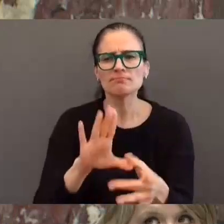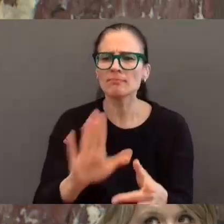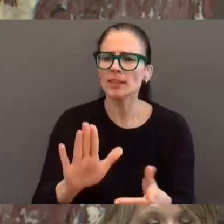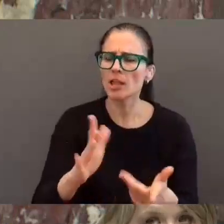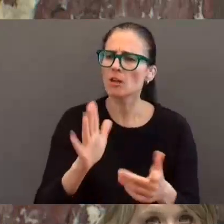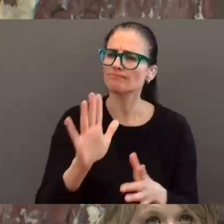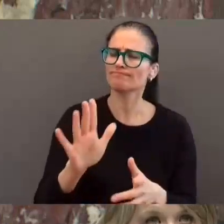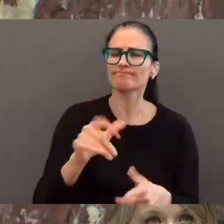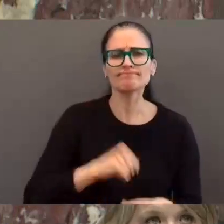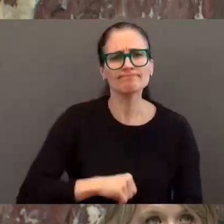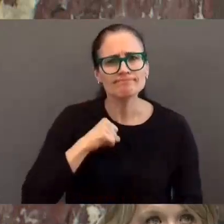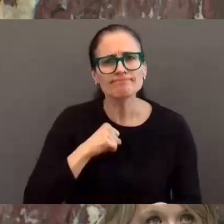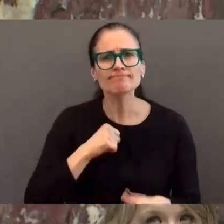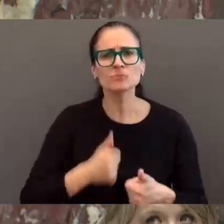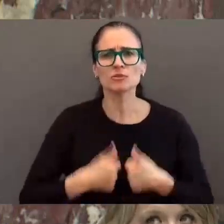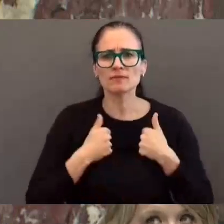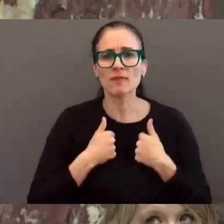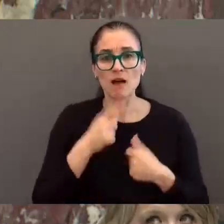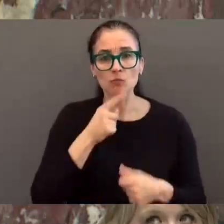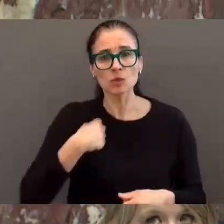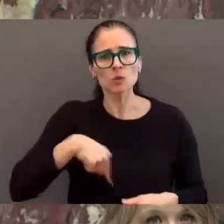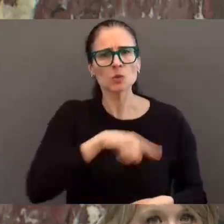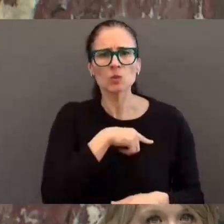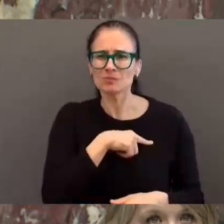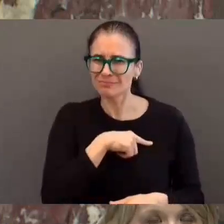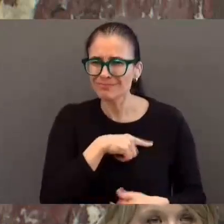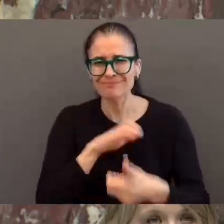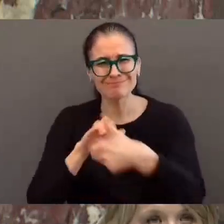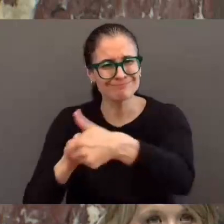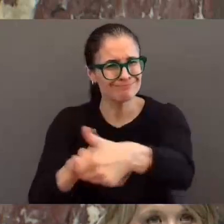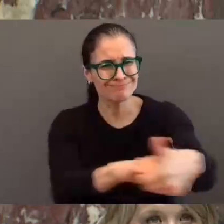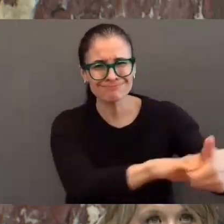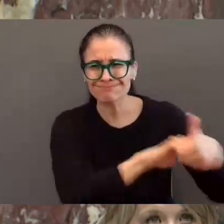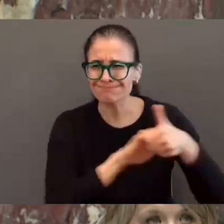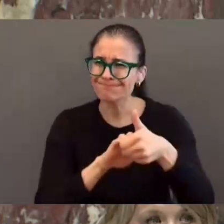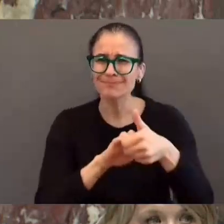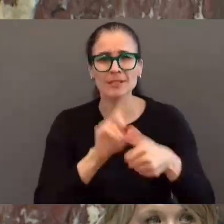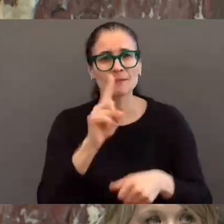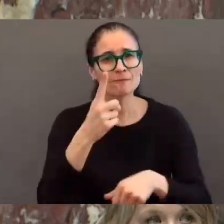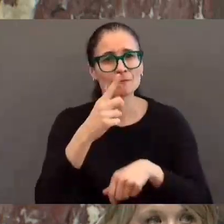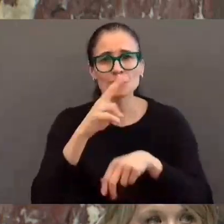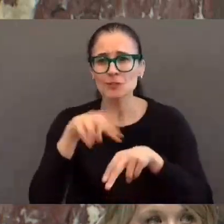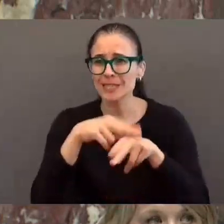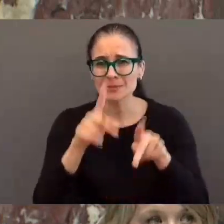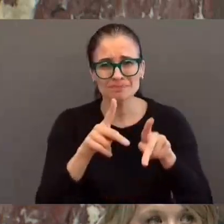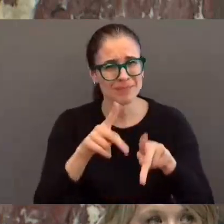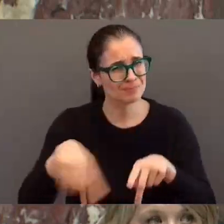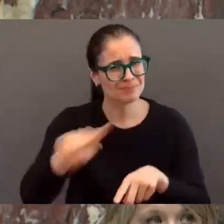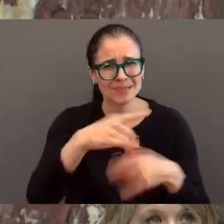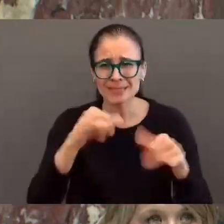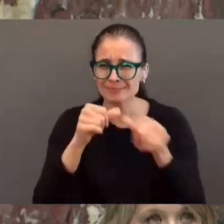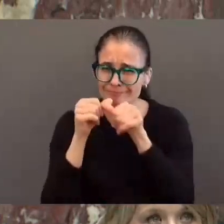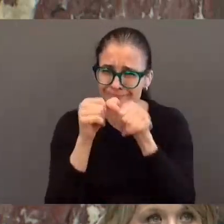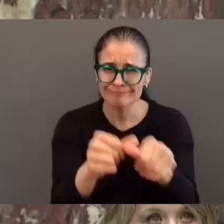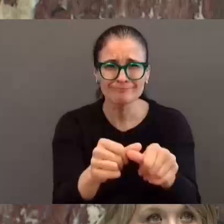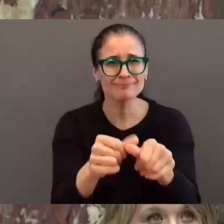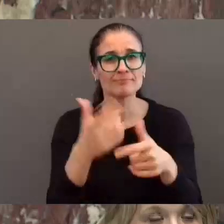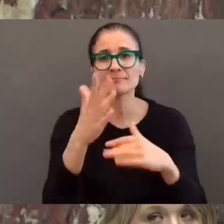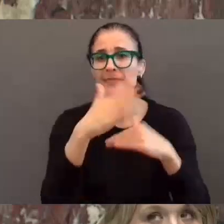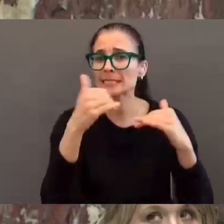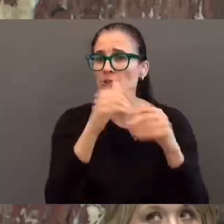Indigenous people across this province, guided by the Declaration Act Action Plan, an action plan that